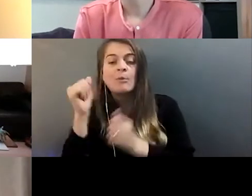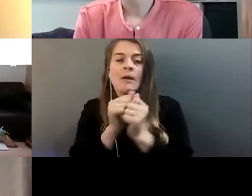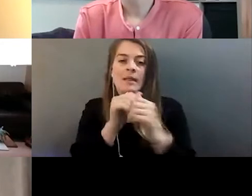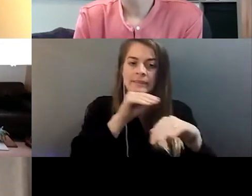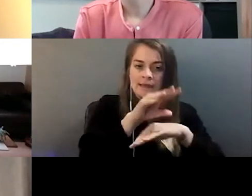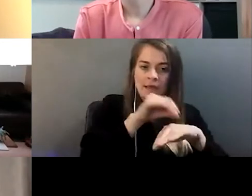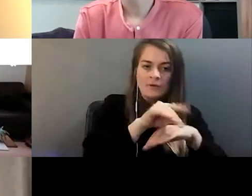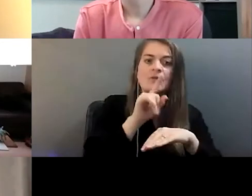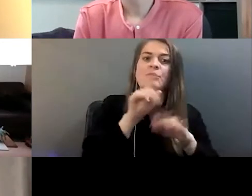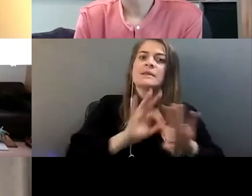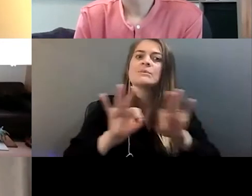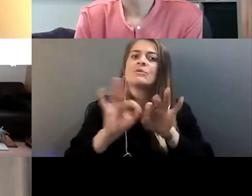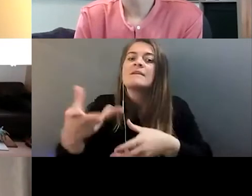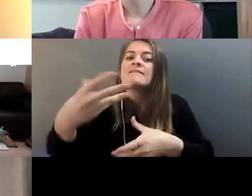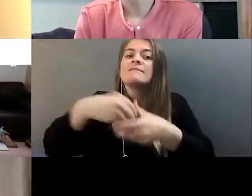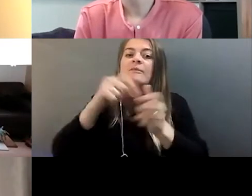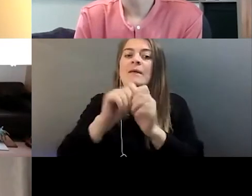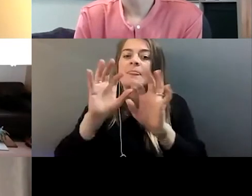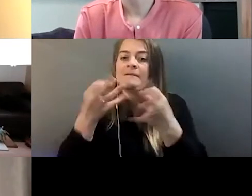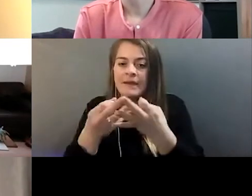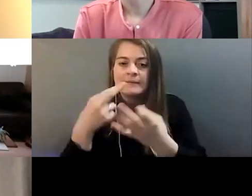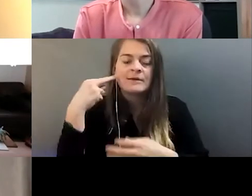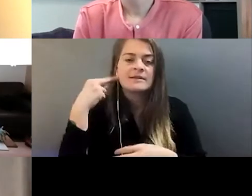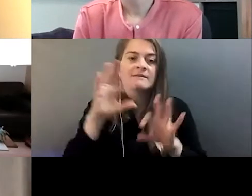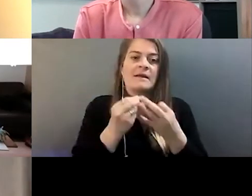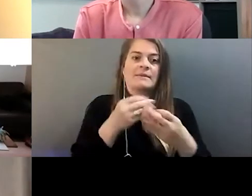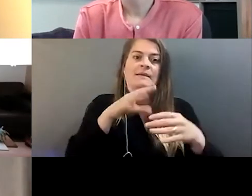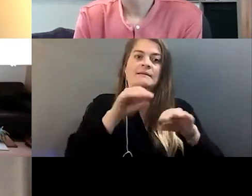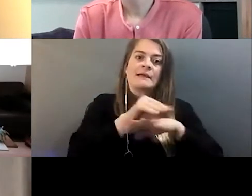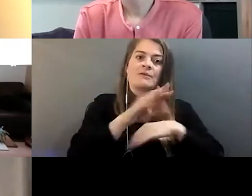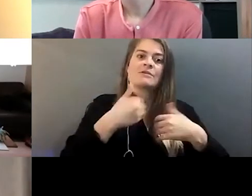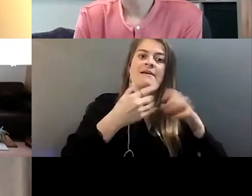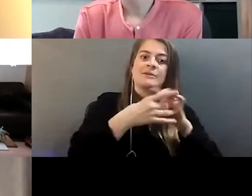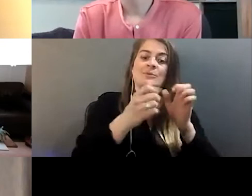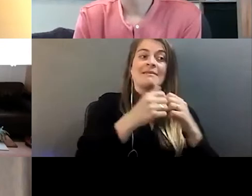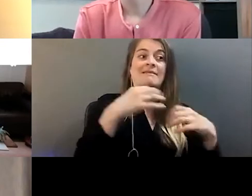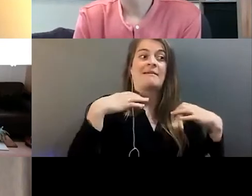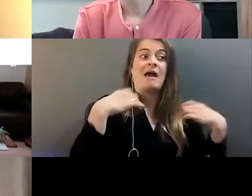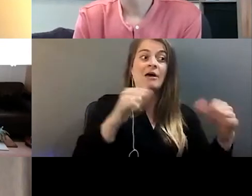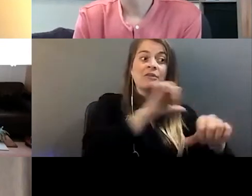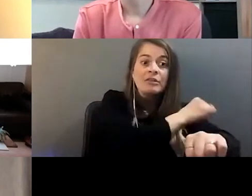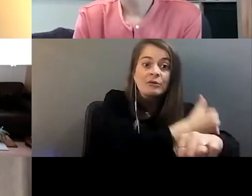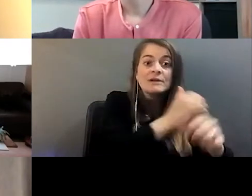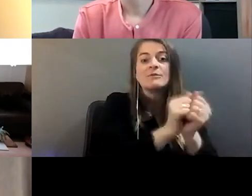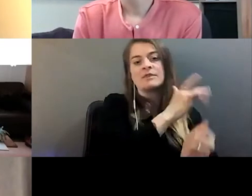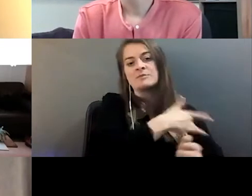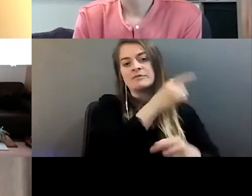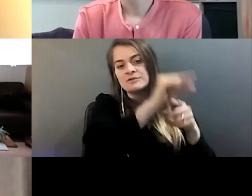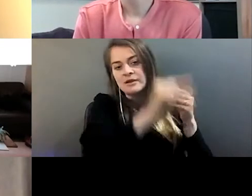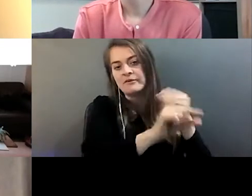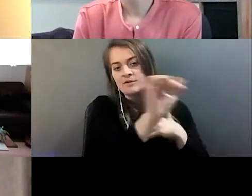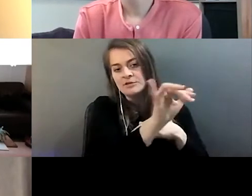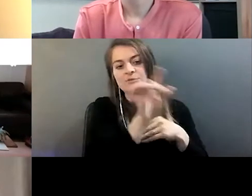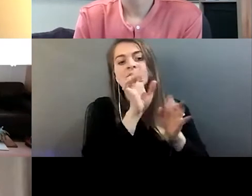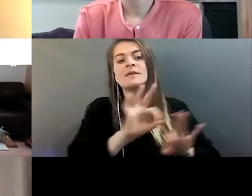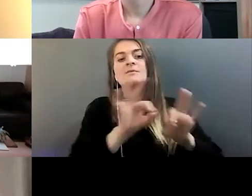need to widen that. We need to make resident and family councils have a relationship with health authorities and with the provincial government, and we need to give them a